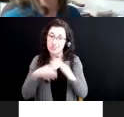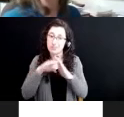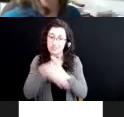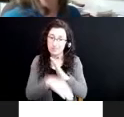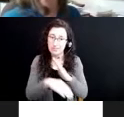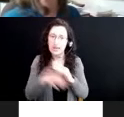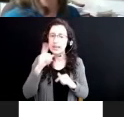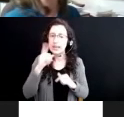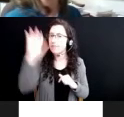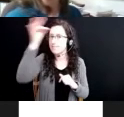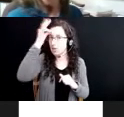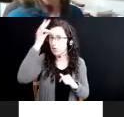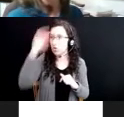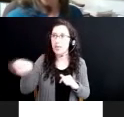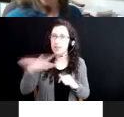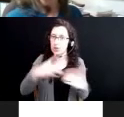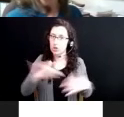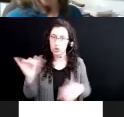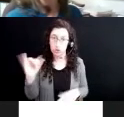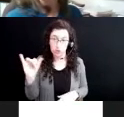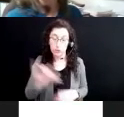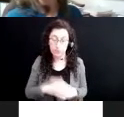species of concern also.